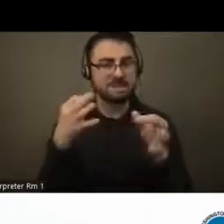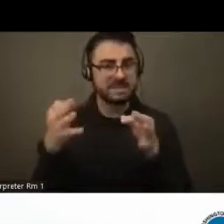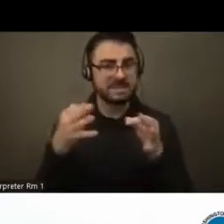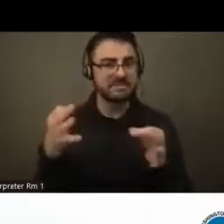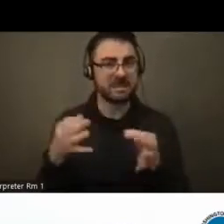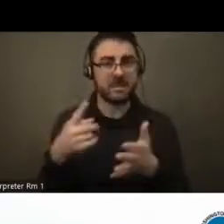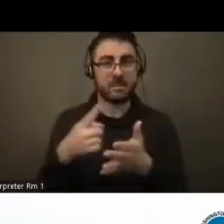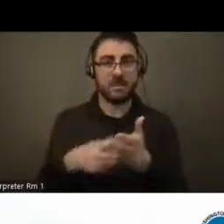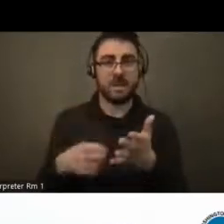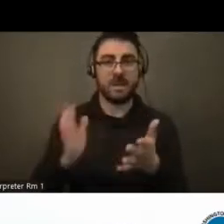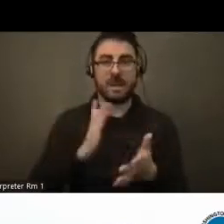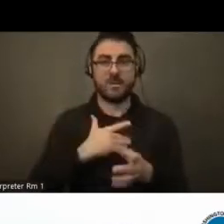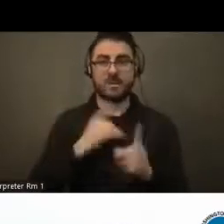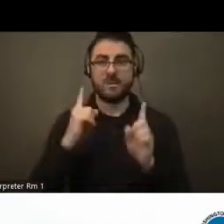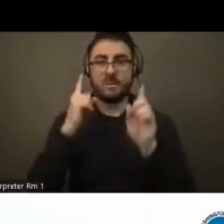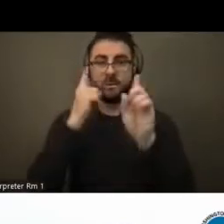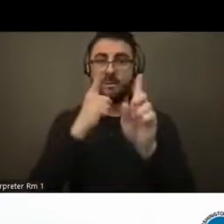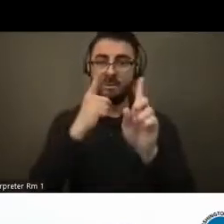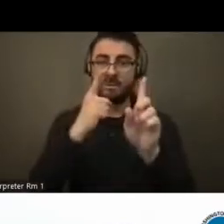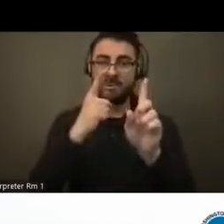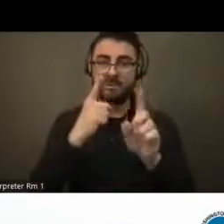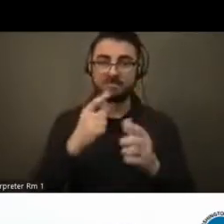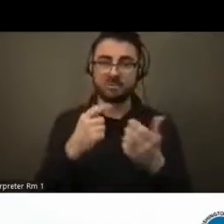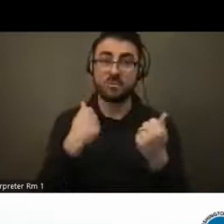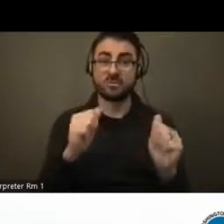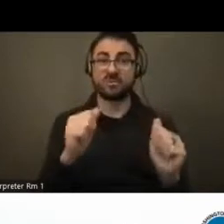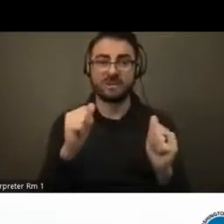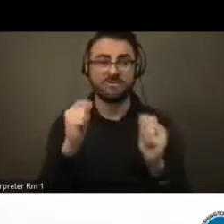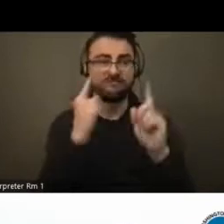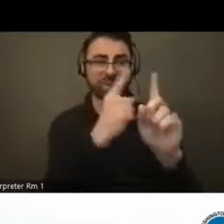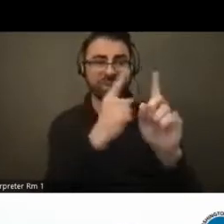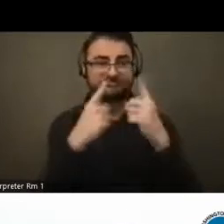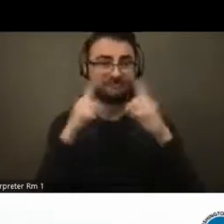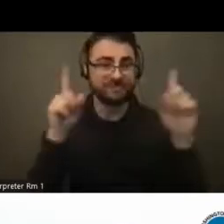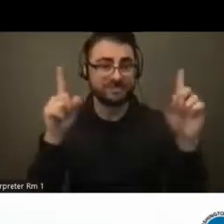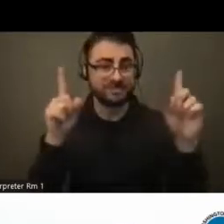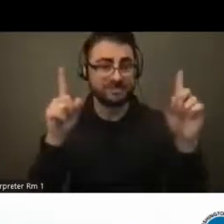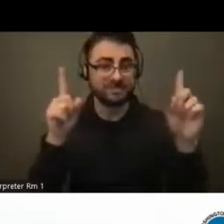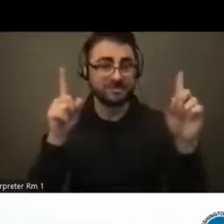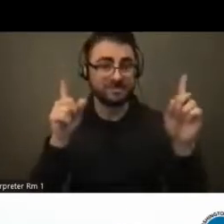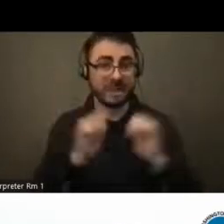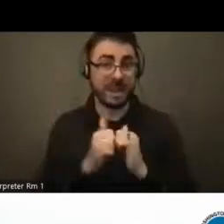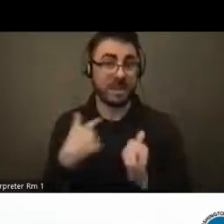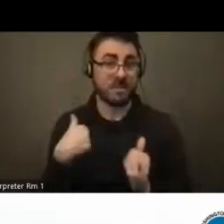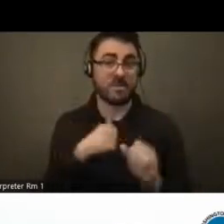to do and how we might learn from it.